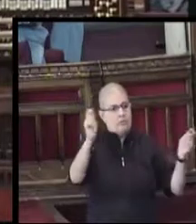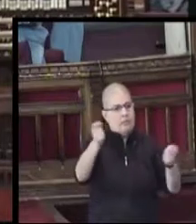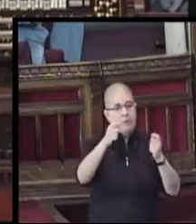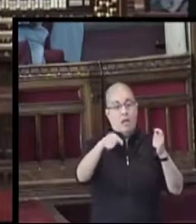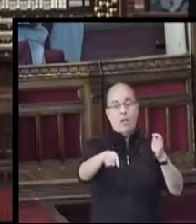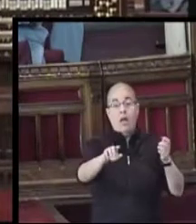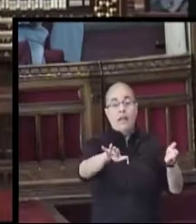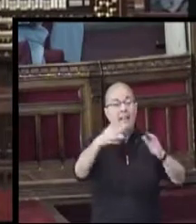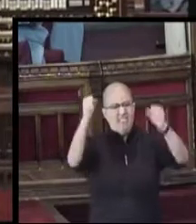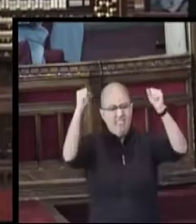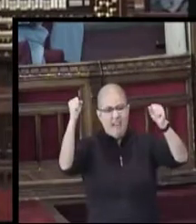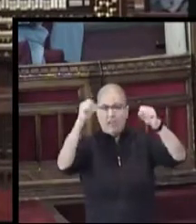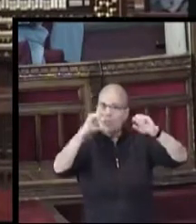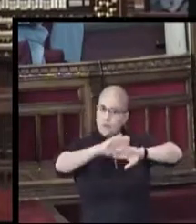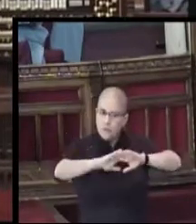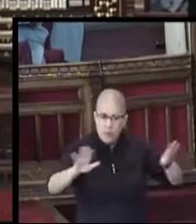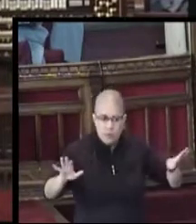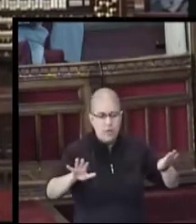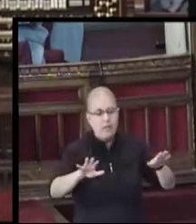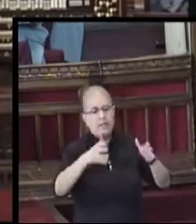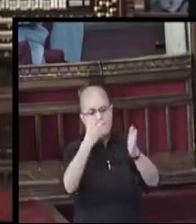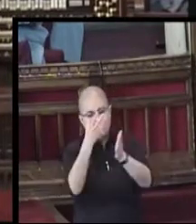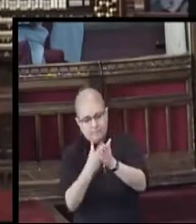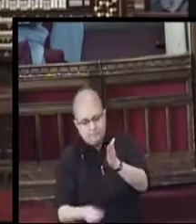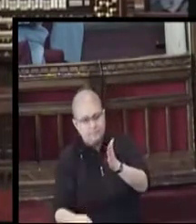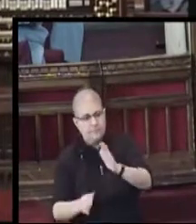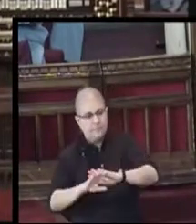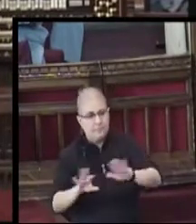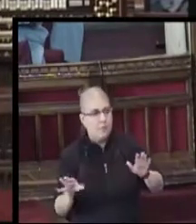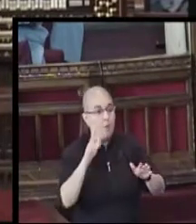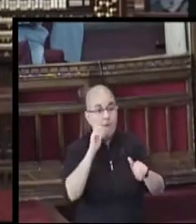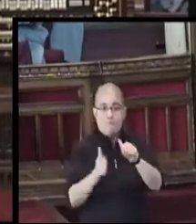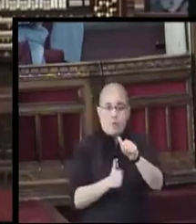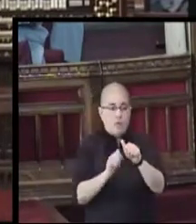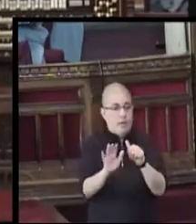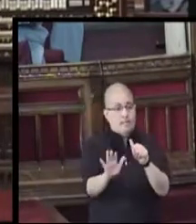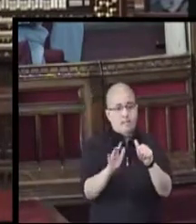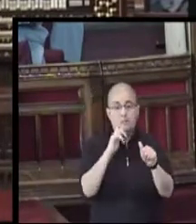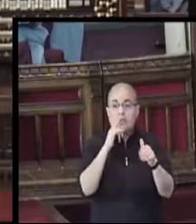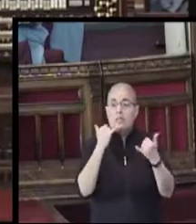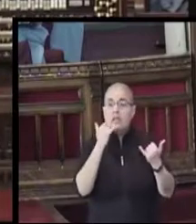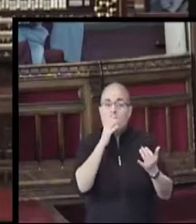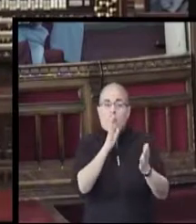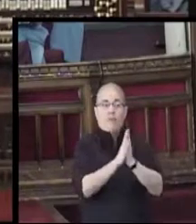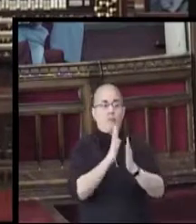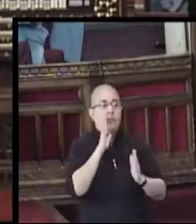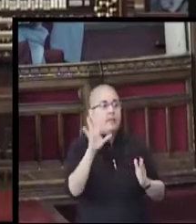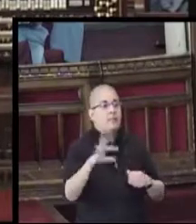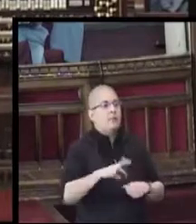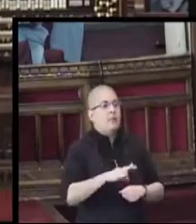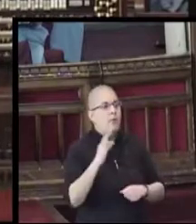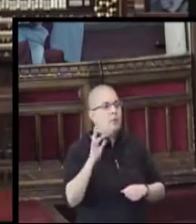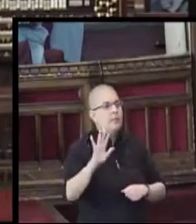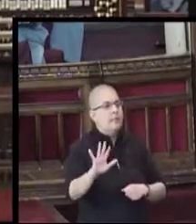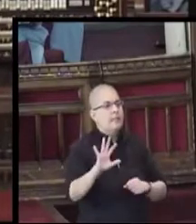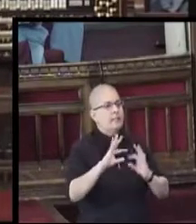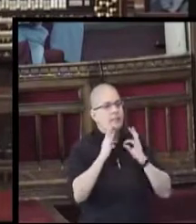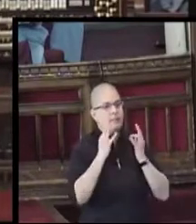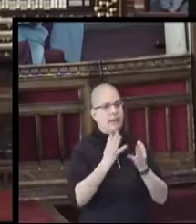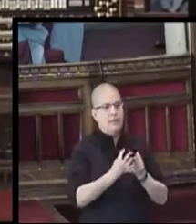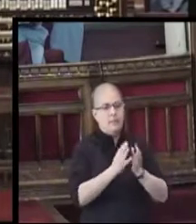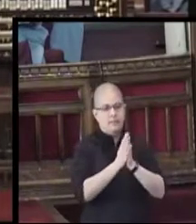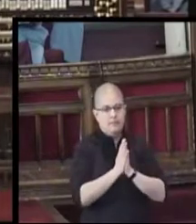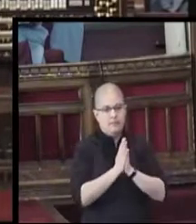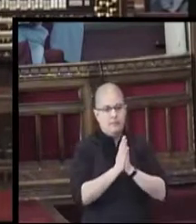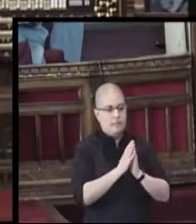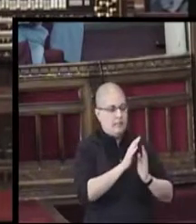hateful messages, and we will not follow in his footsteps. Today we pray for his soul and for his whole family." And